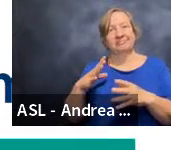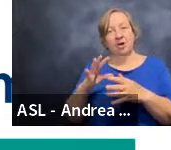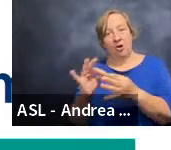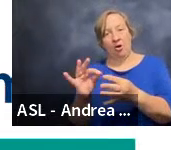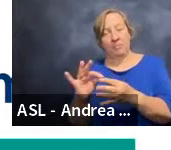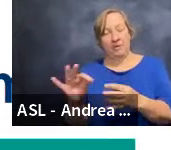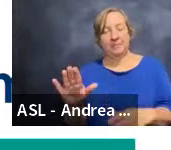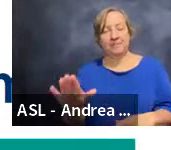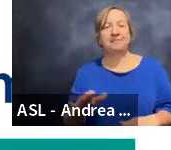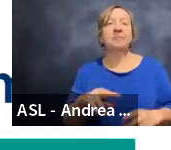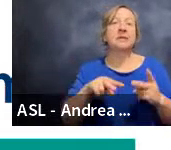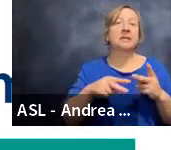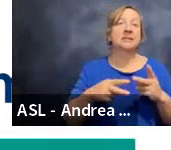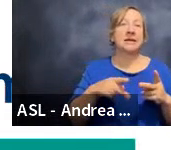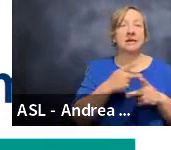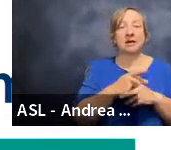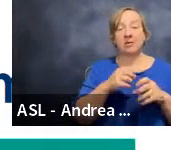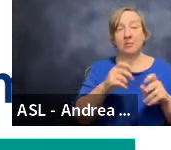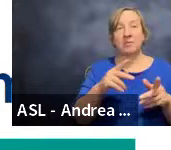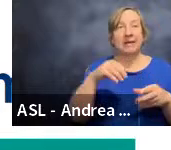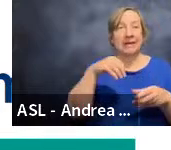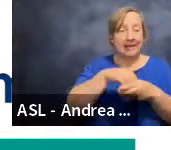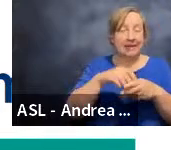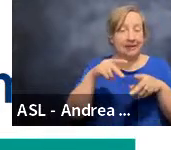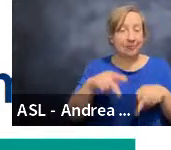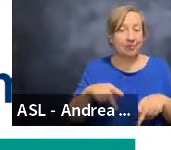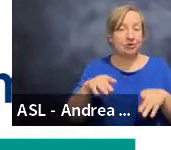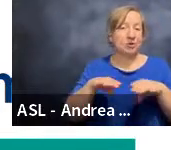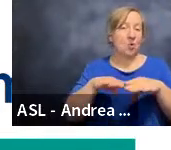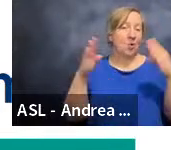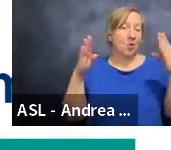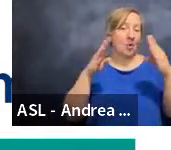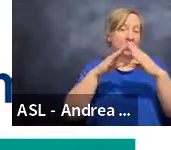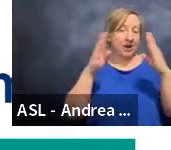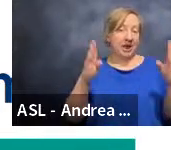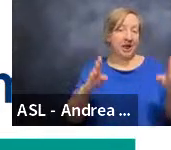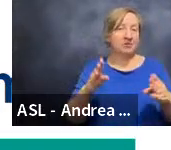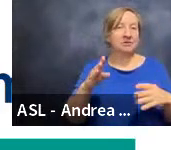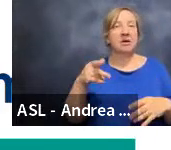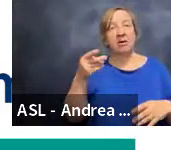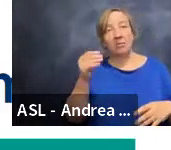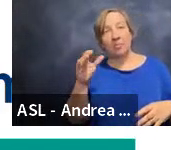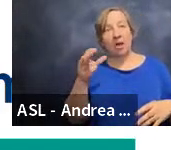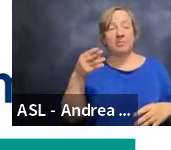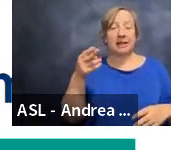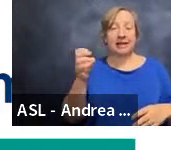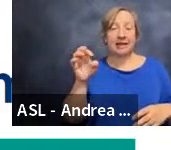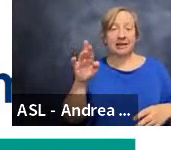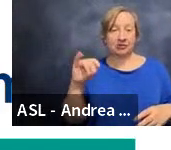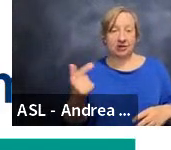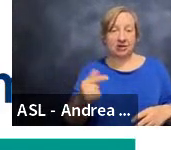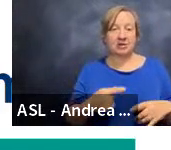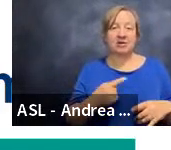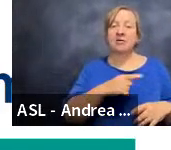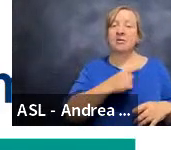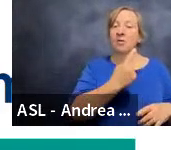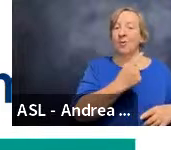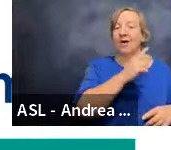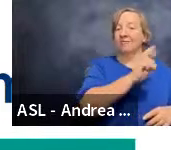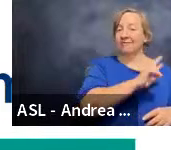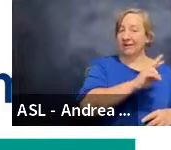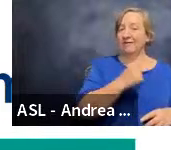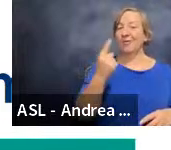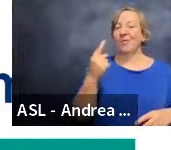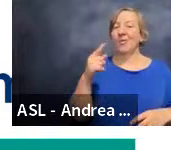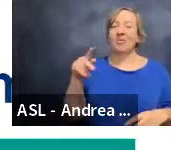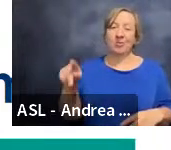an in-person open house, also a public hearing. We're going to have one in Vancouver and one in Portland. And